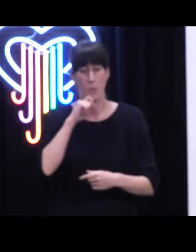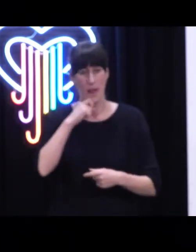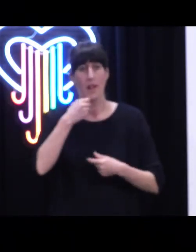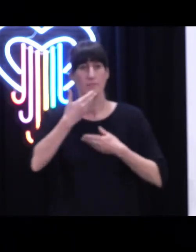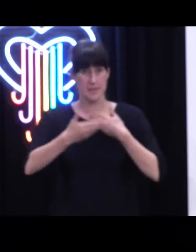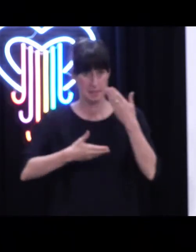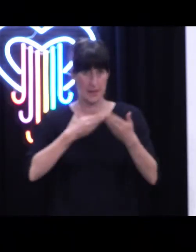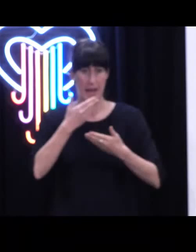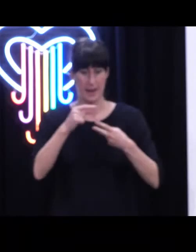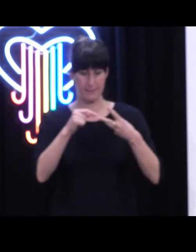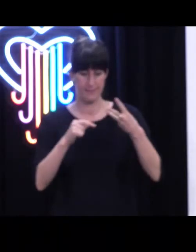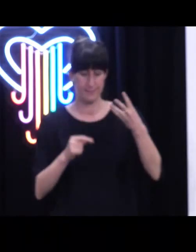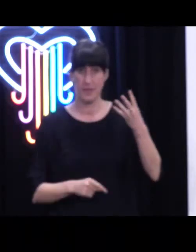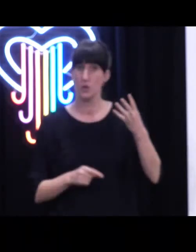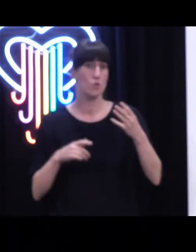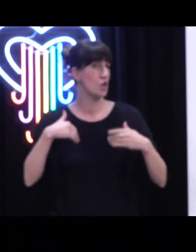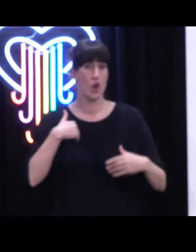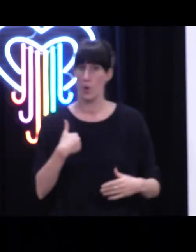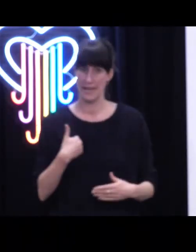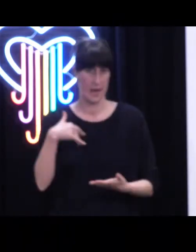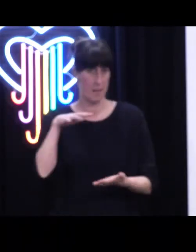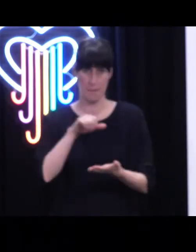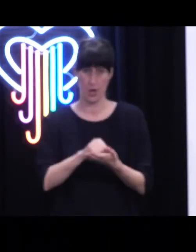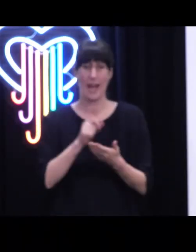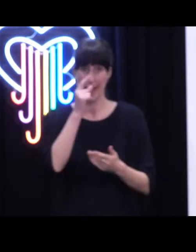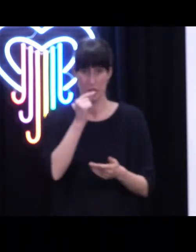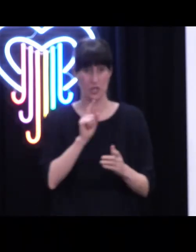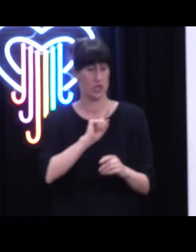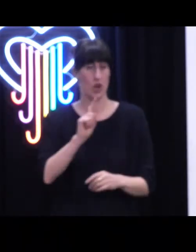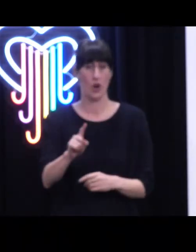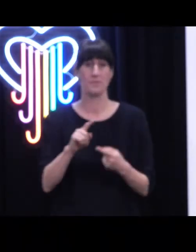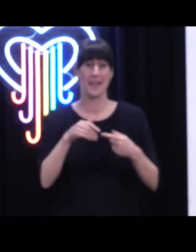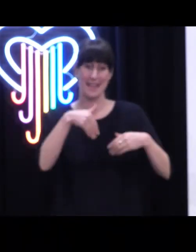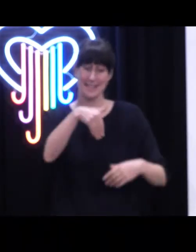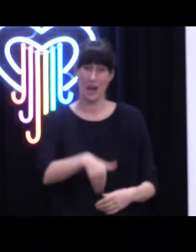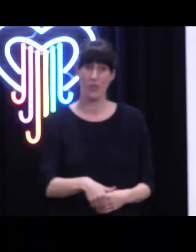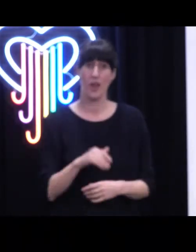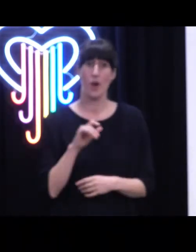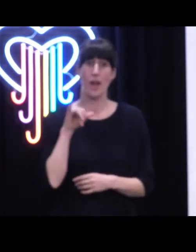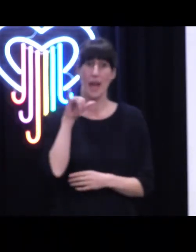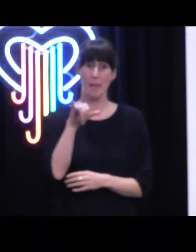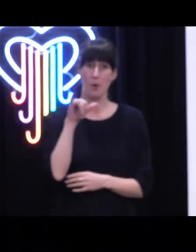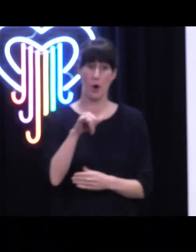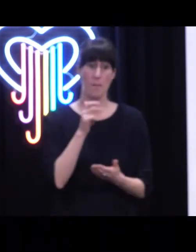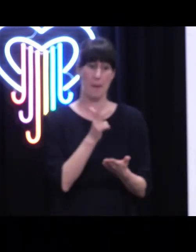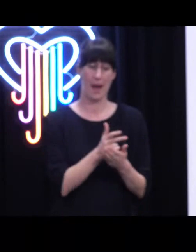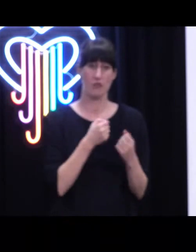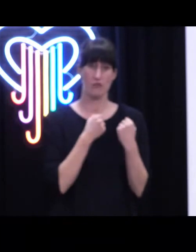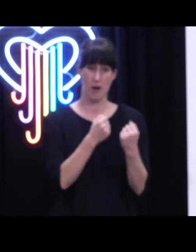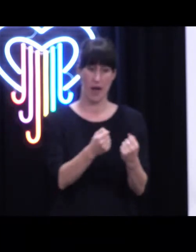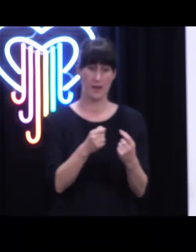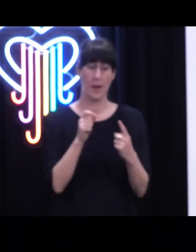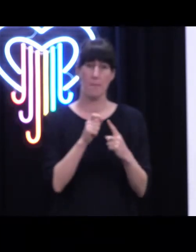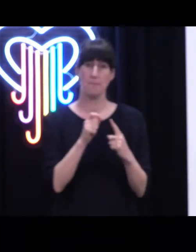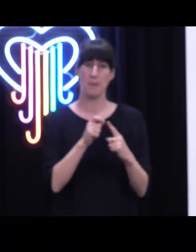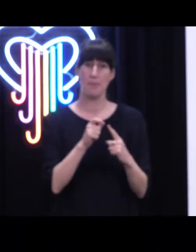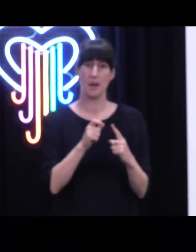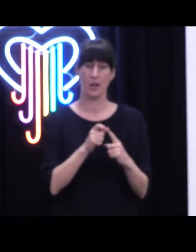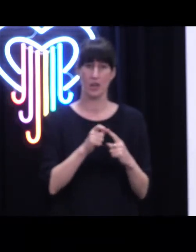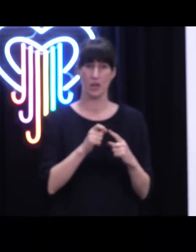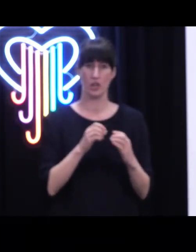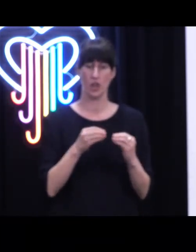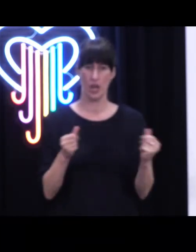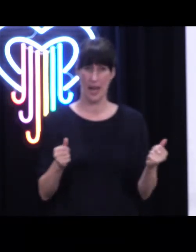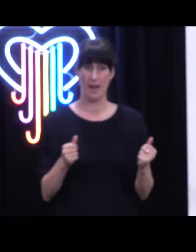a booking. In the south, there is the Airport Park and Ride, the Papakura Marae Vaccination Centre, the